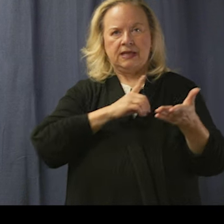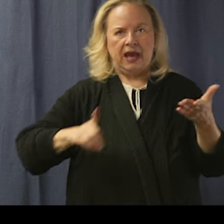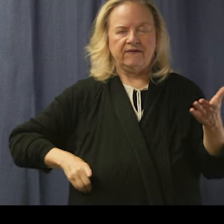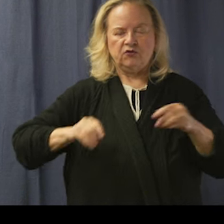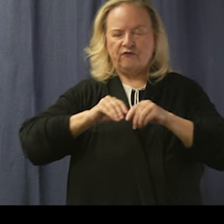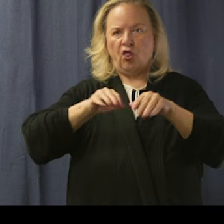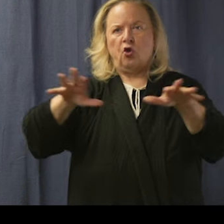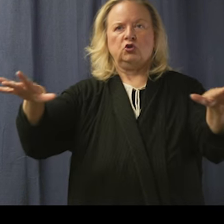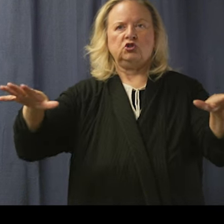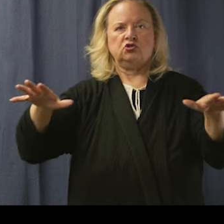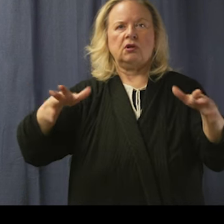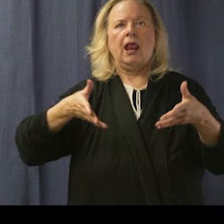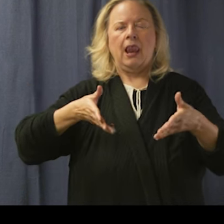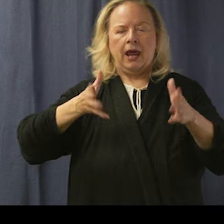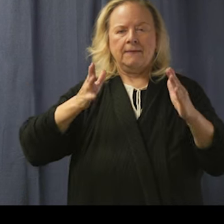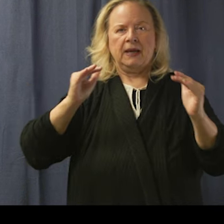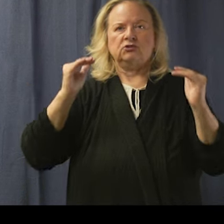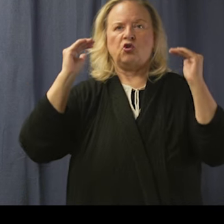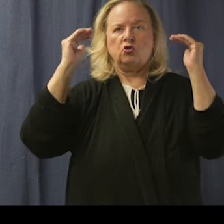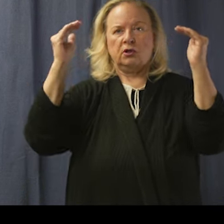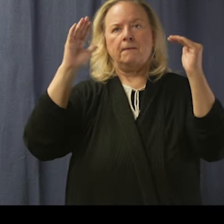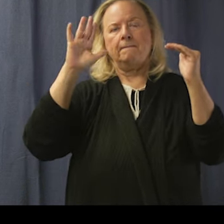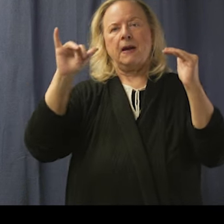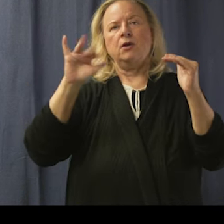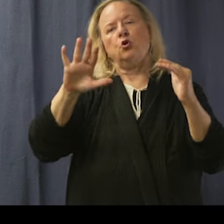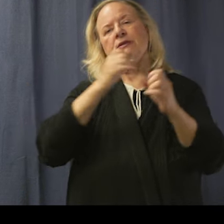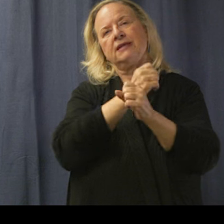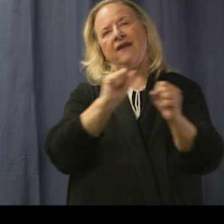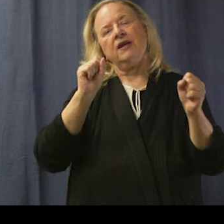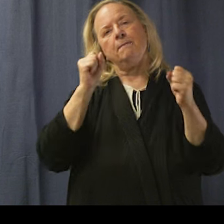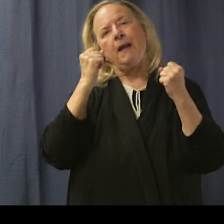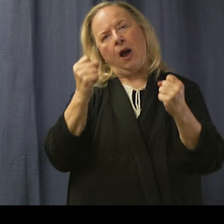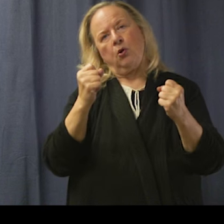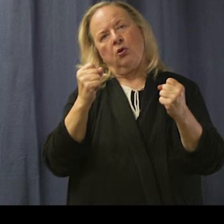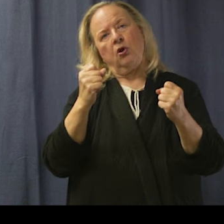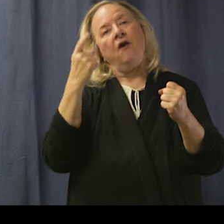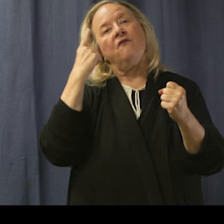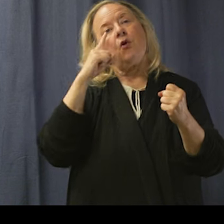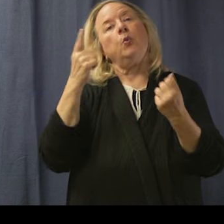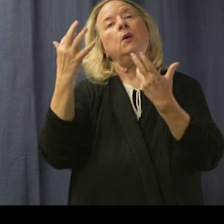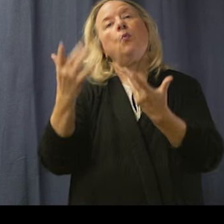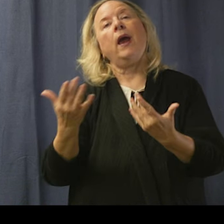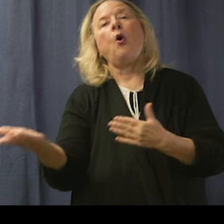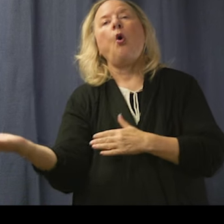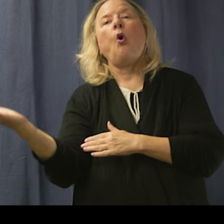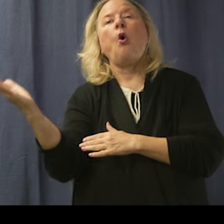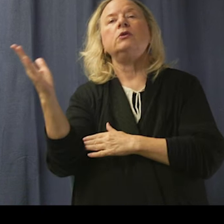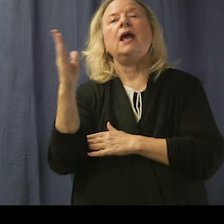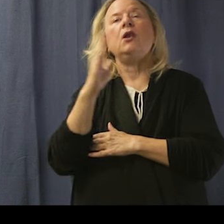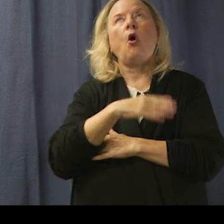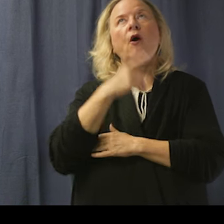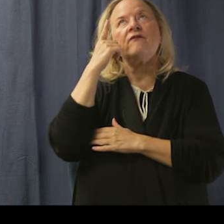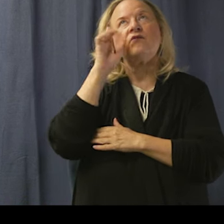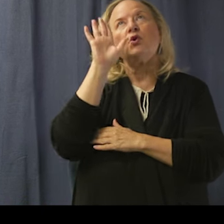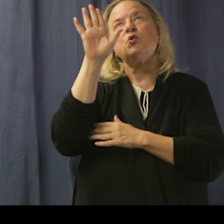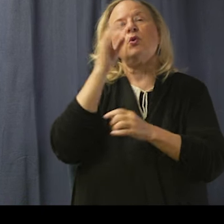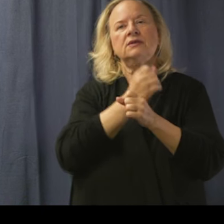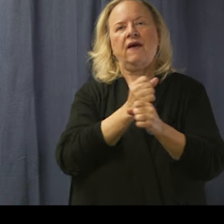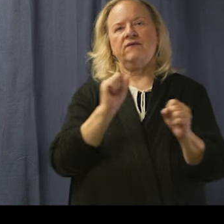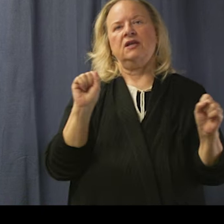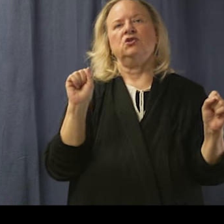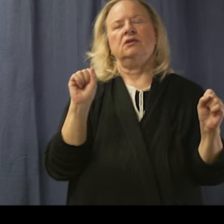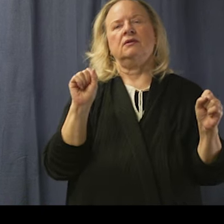David to flourish, and let him be exalted by your saving power, for we wait all day long